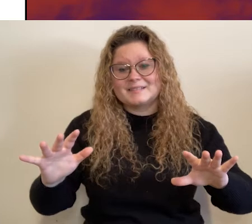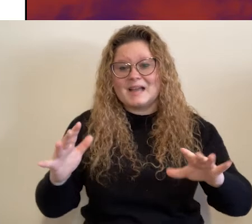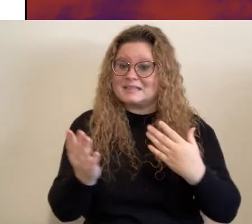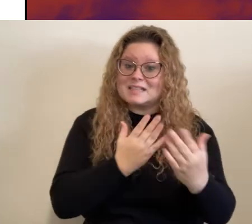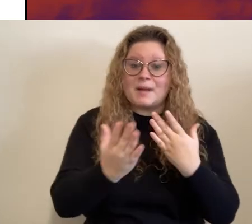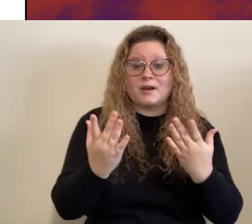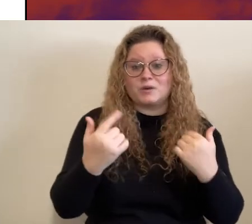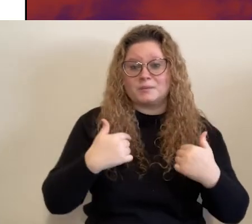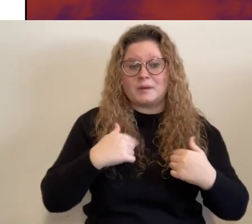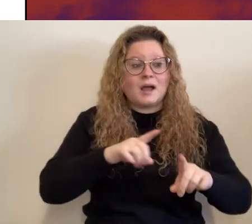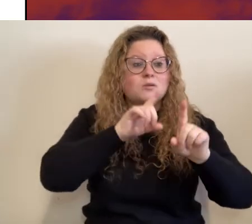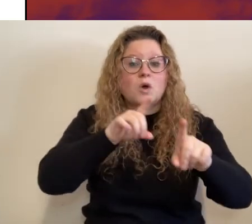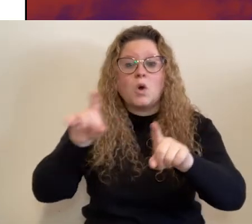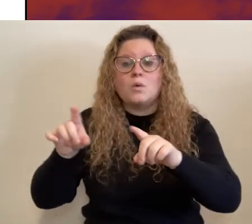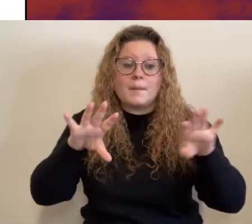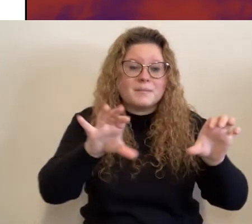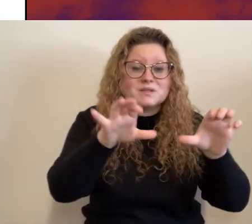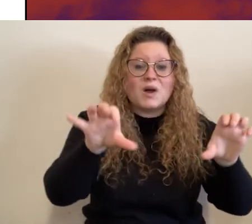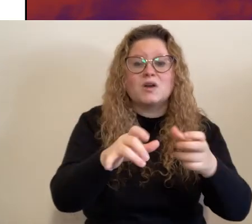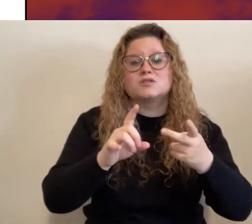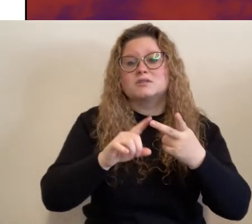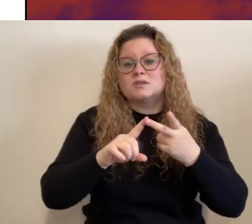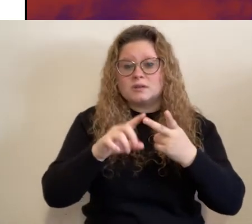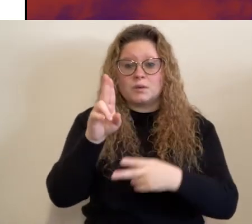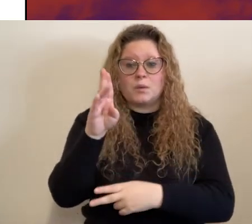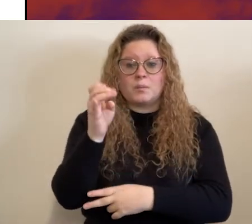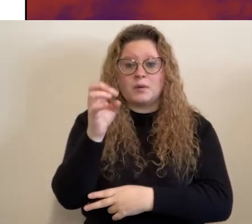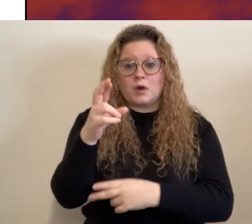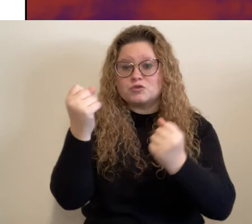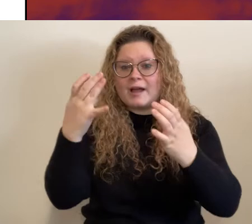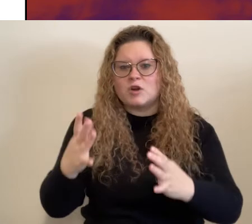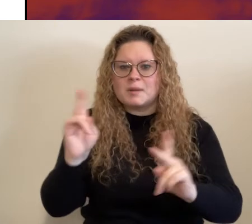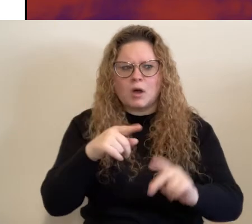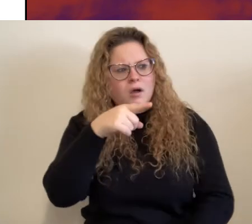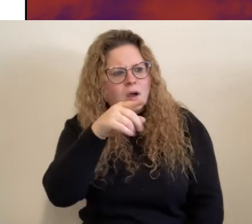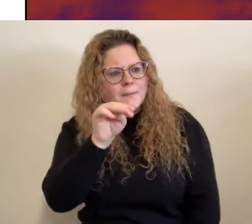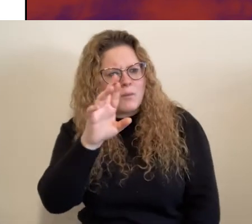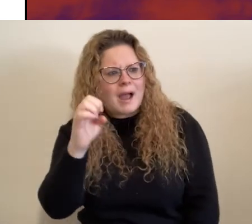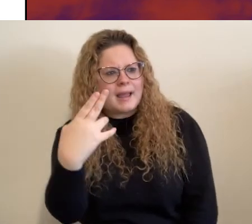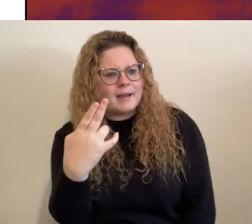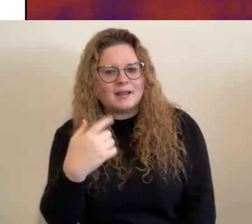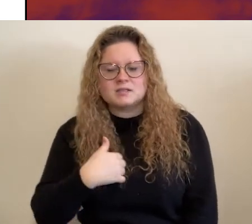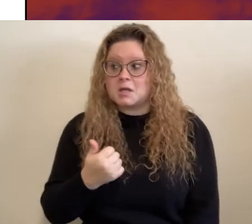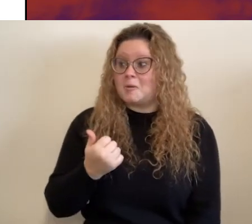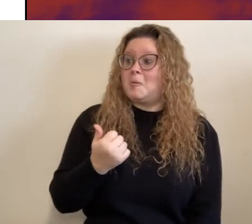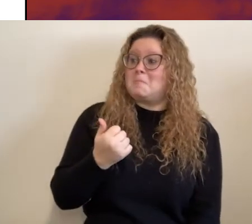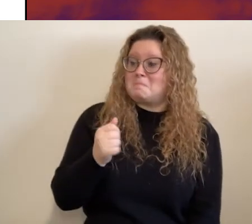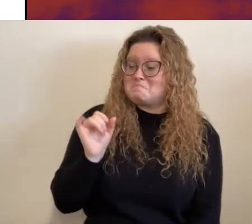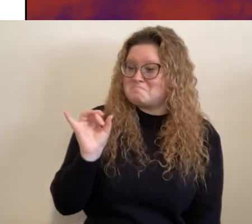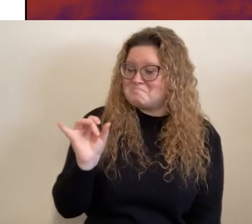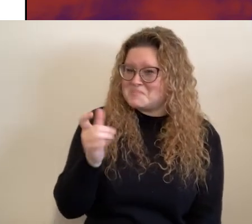massage therapist or my Uber driver or whatever, they're like, "Are you Mariah from whatever?" And I'm like, "Okay, the magnetic